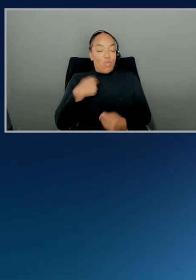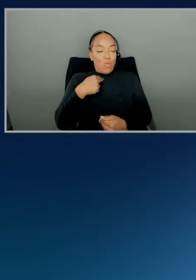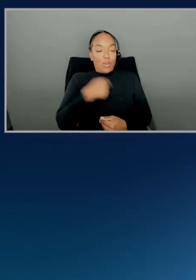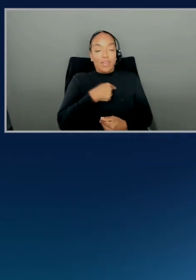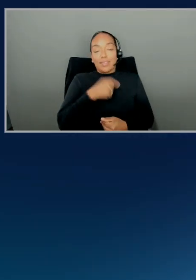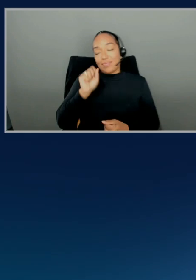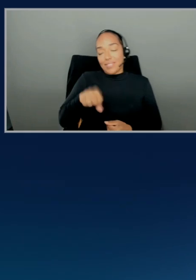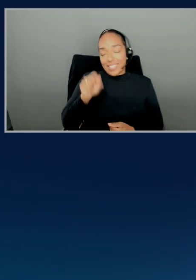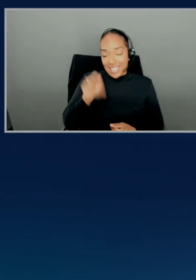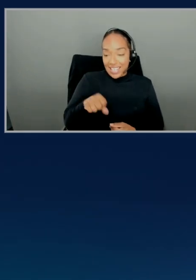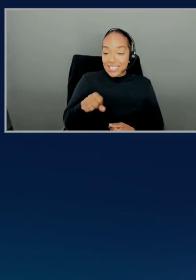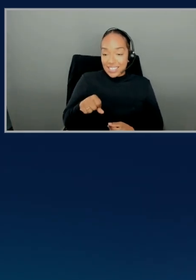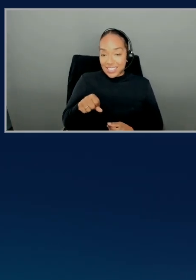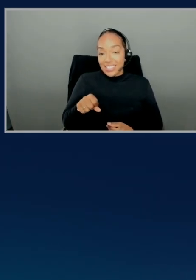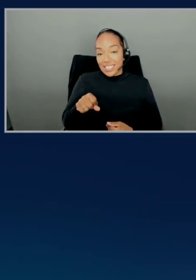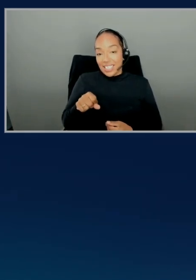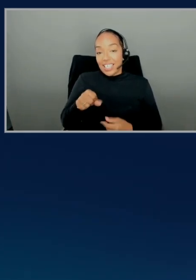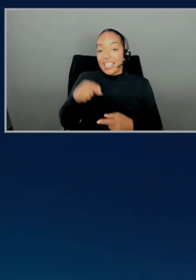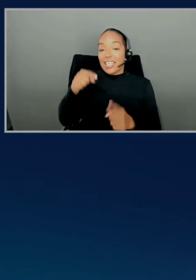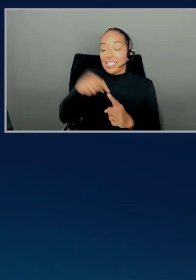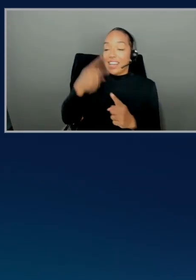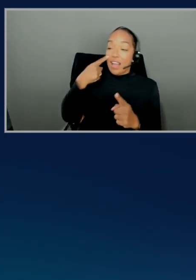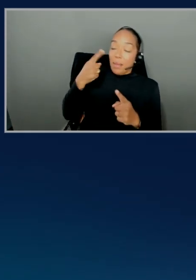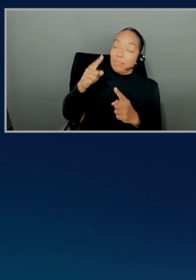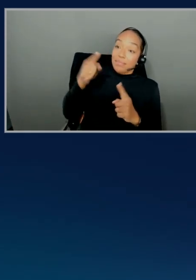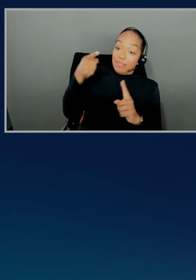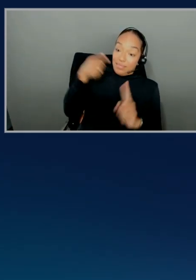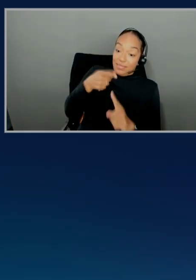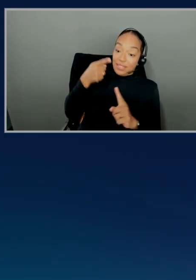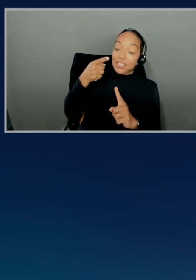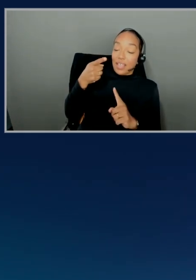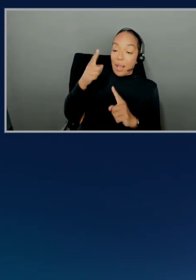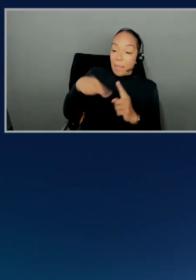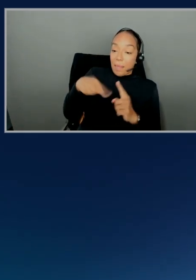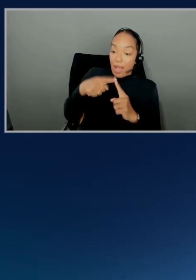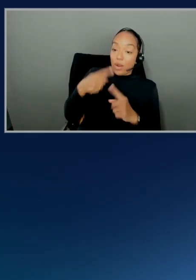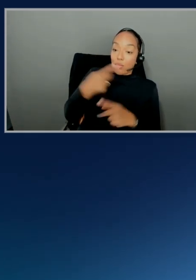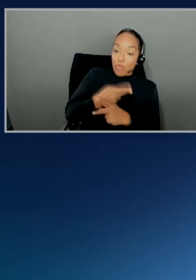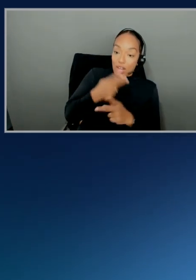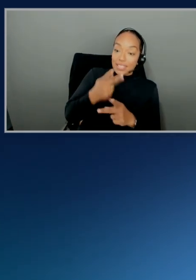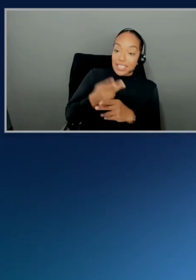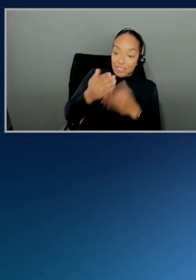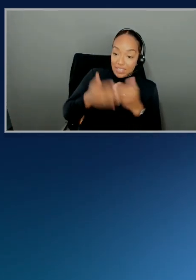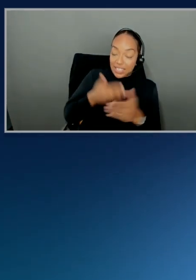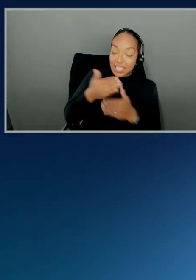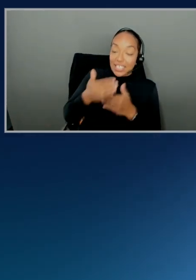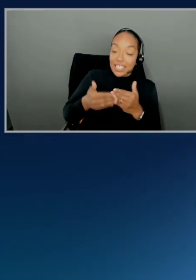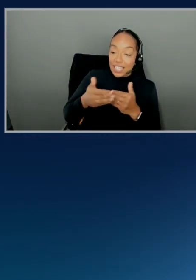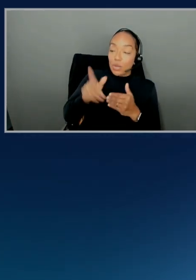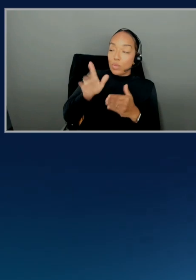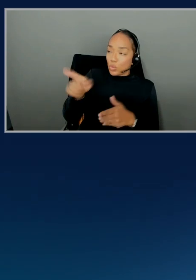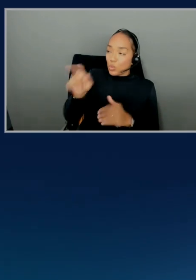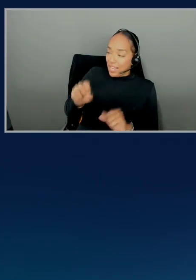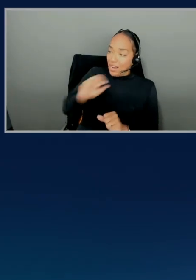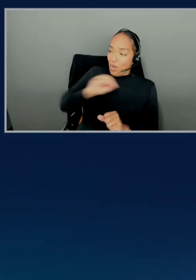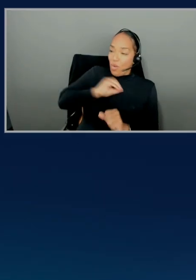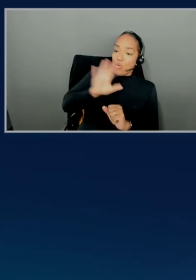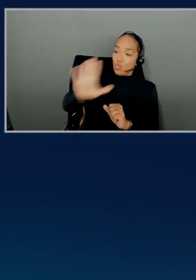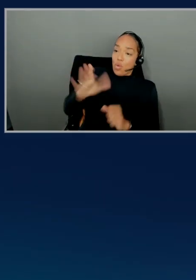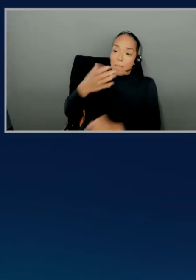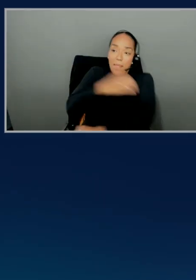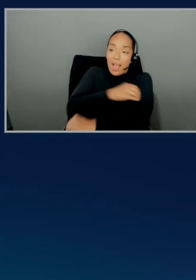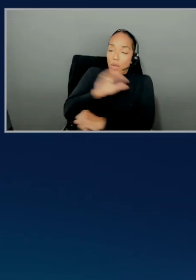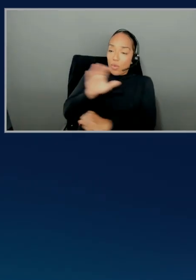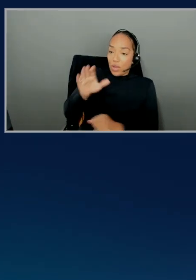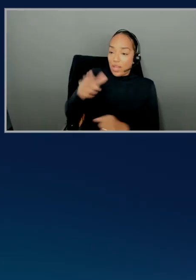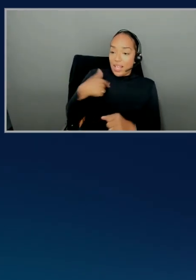was saying, right, it's about productivity, but it's productivity that you can own. You are empowered to do it. I'm not waiting for somebody on my IT team to put